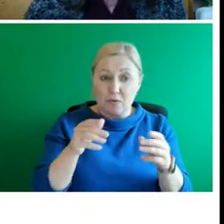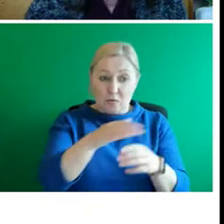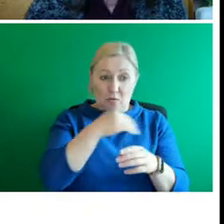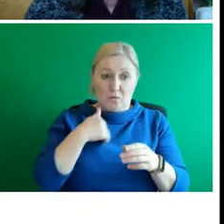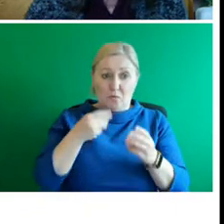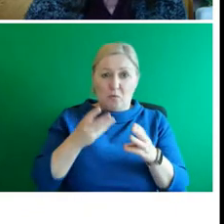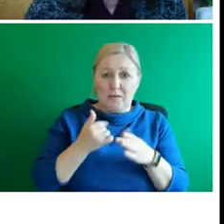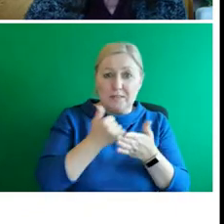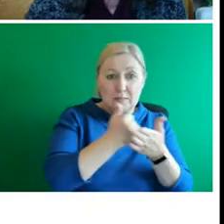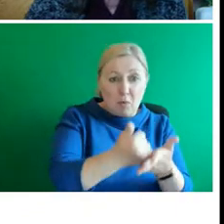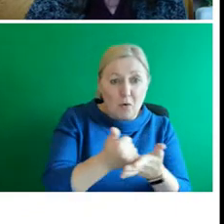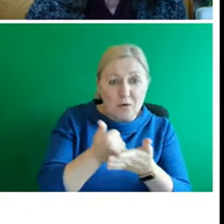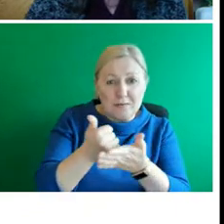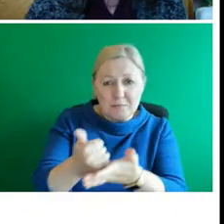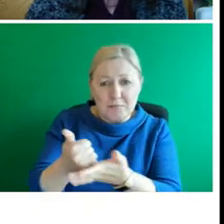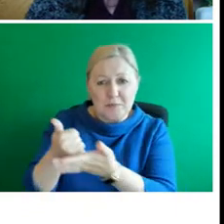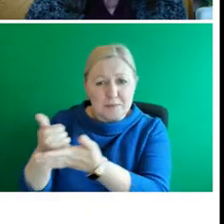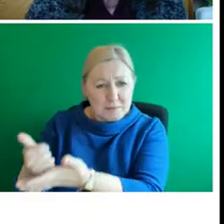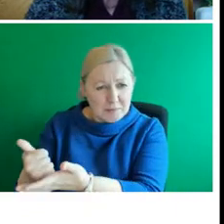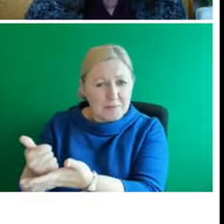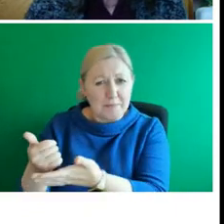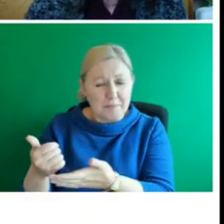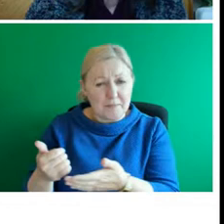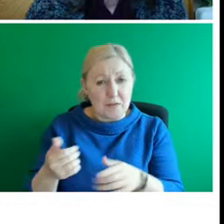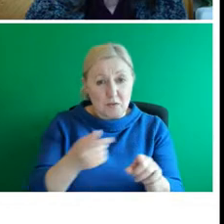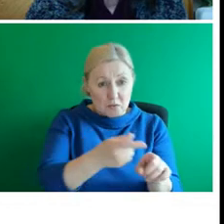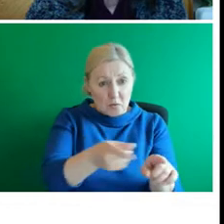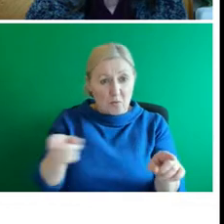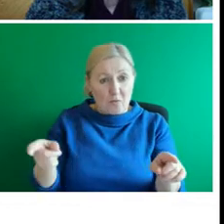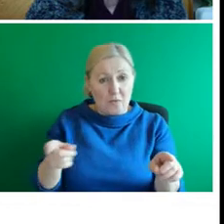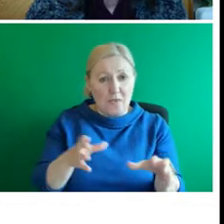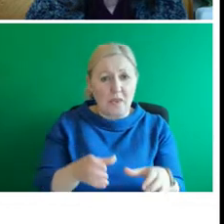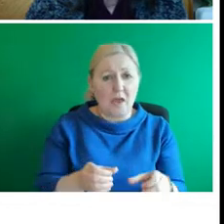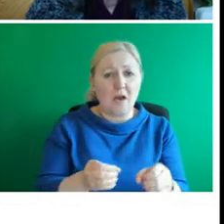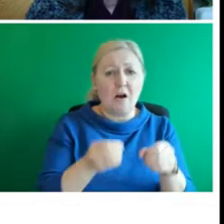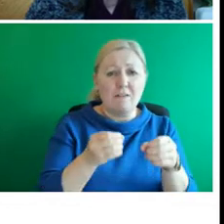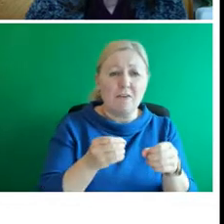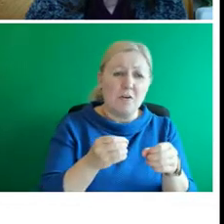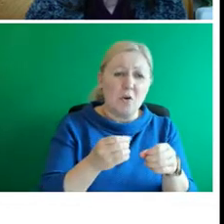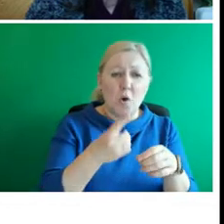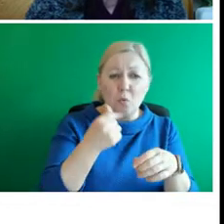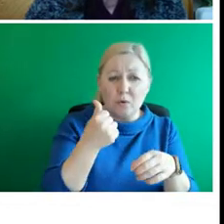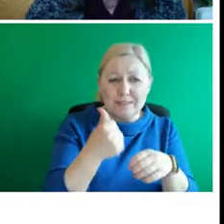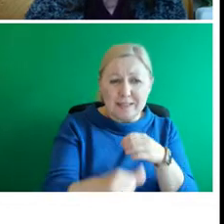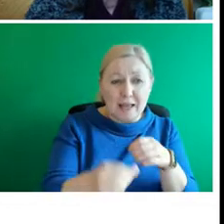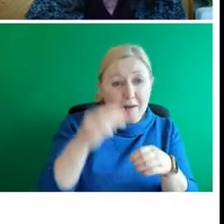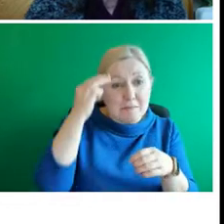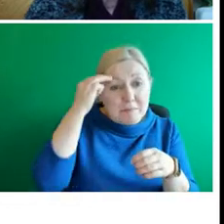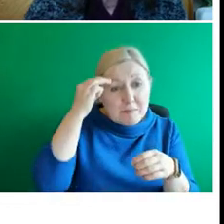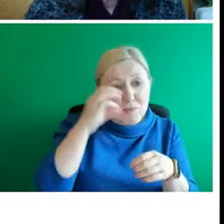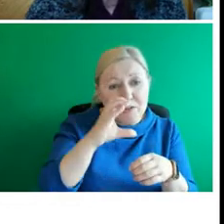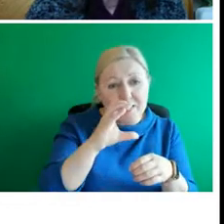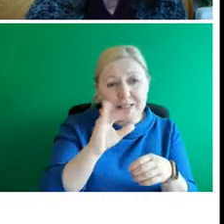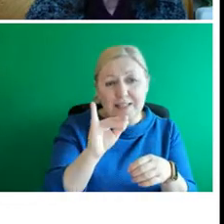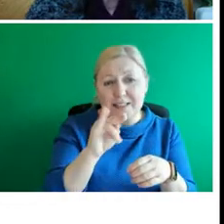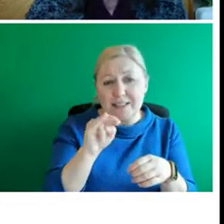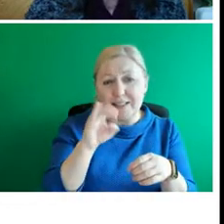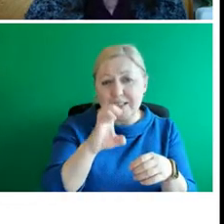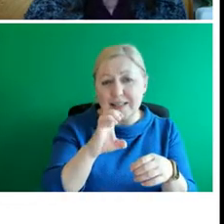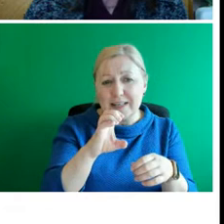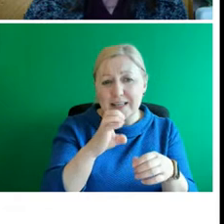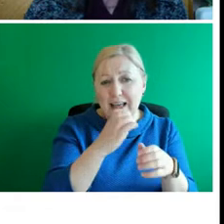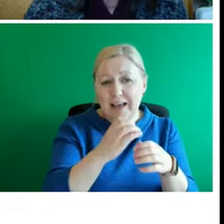each team holds a memory clinic one day a month or every 2 months, depending on the need in the community and surrounding